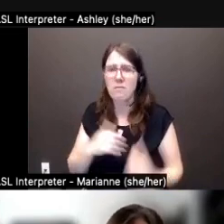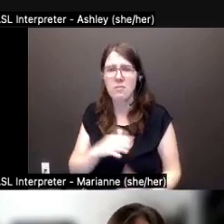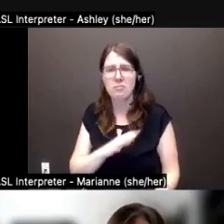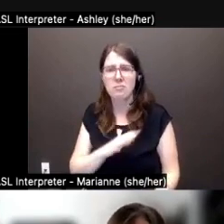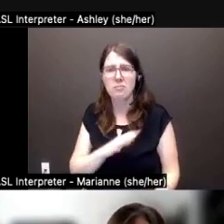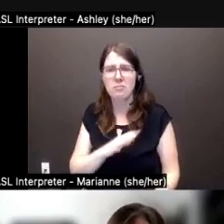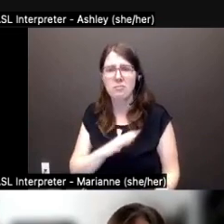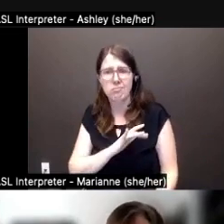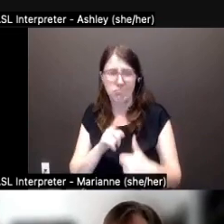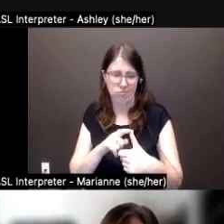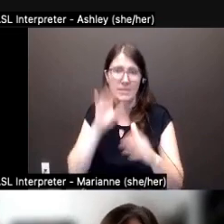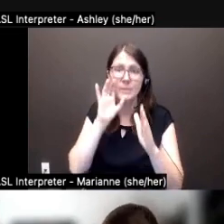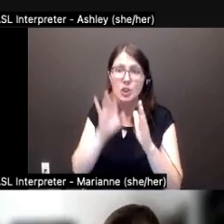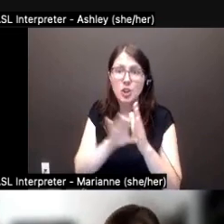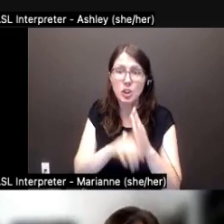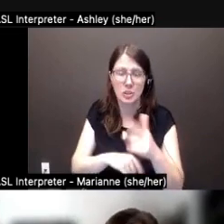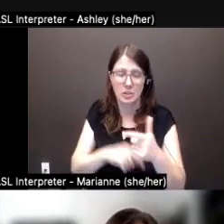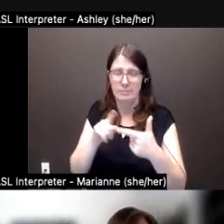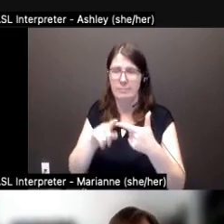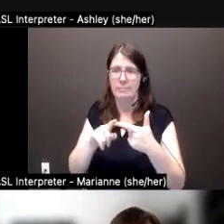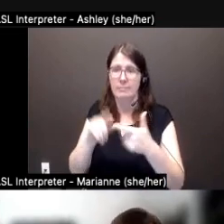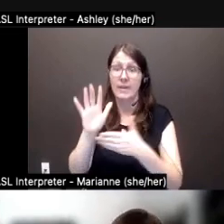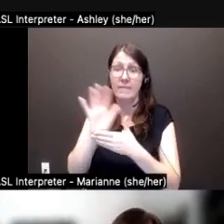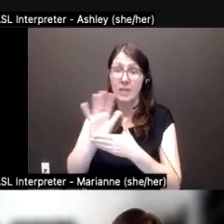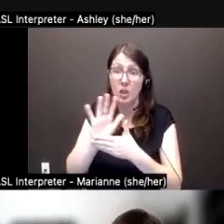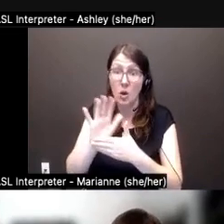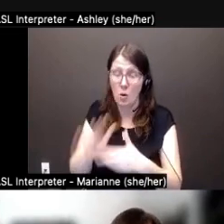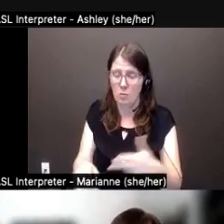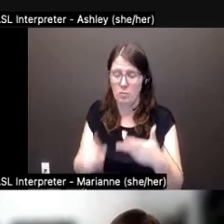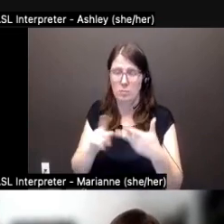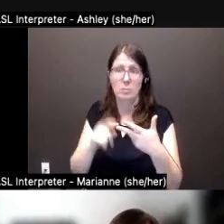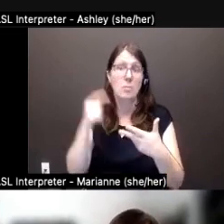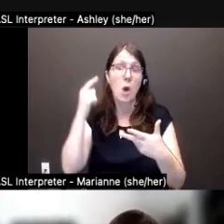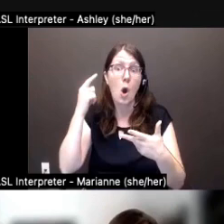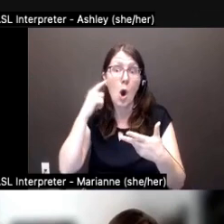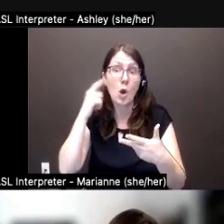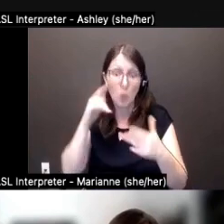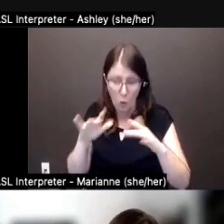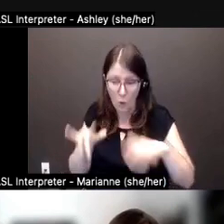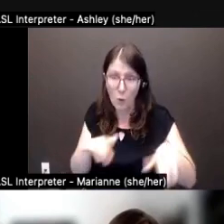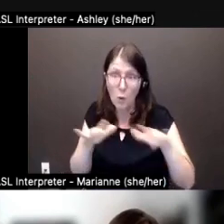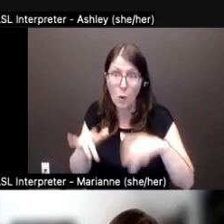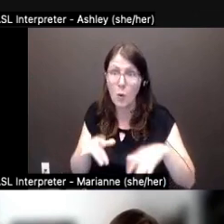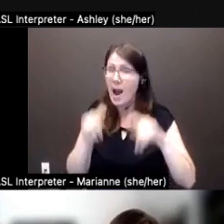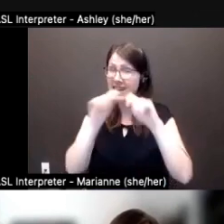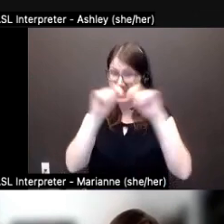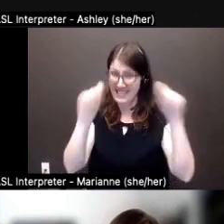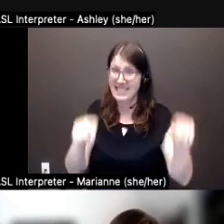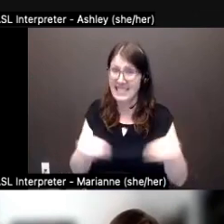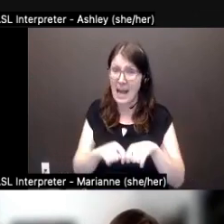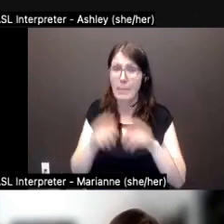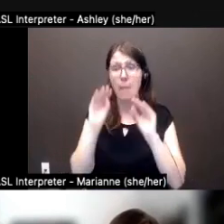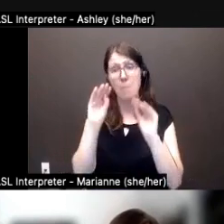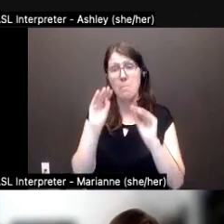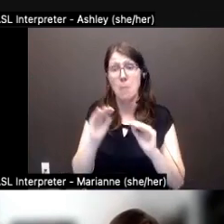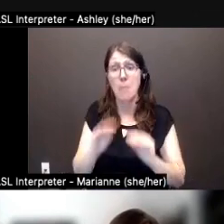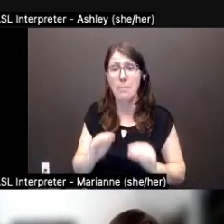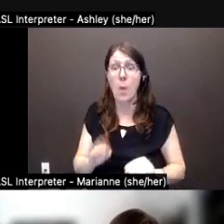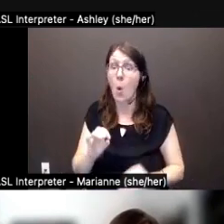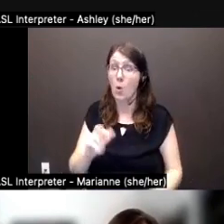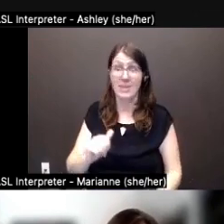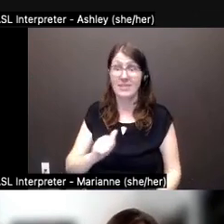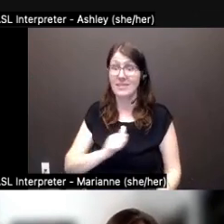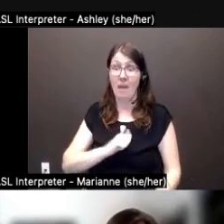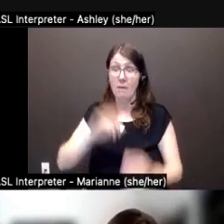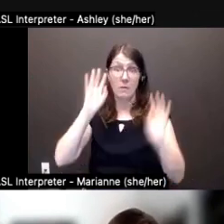audios. You can use templates, and you can create from scratch. And I'm like, wow, this is a one-stop